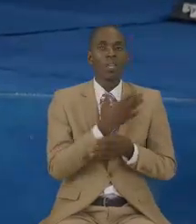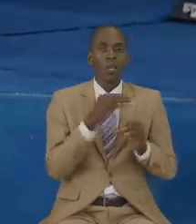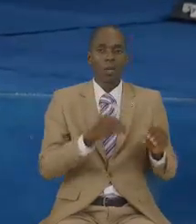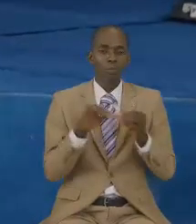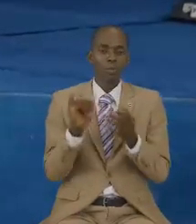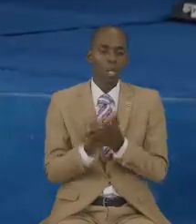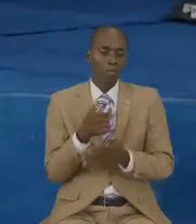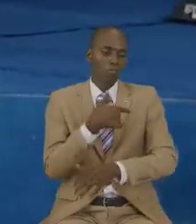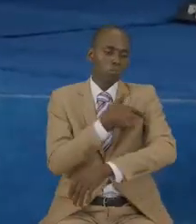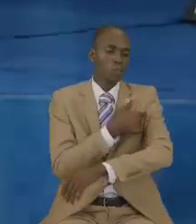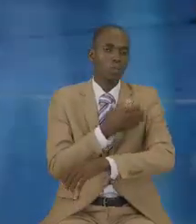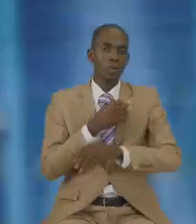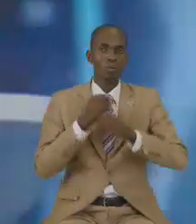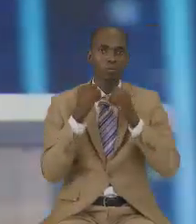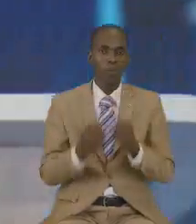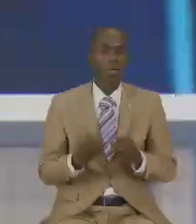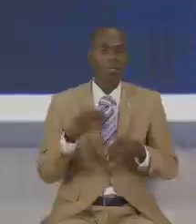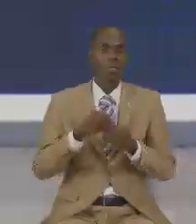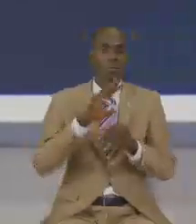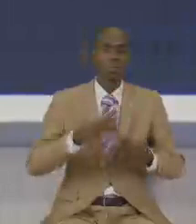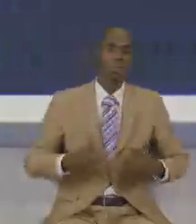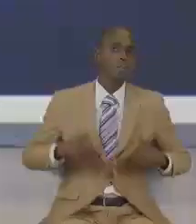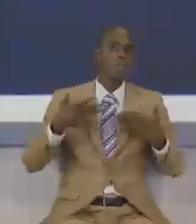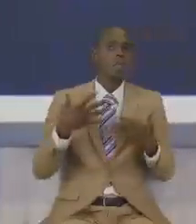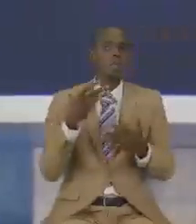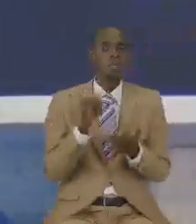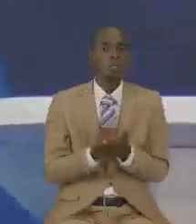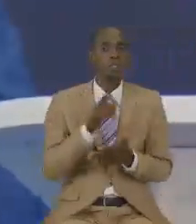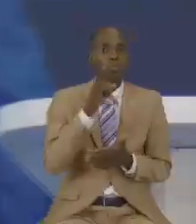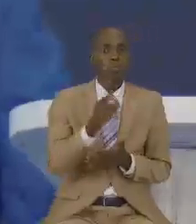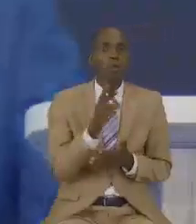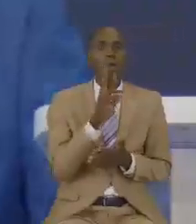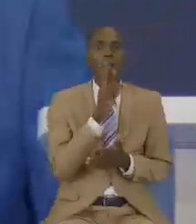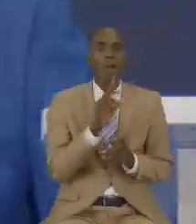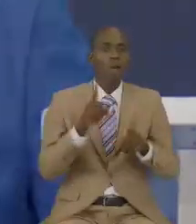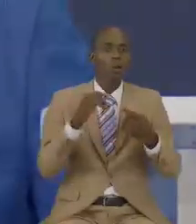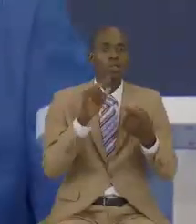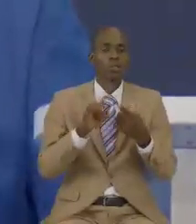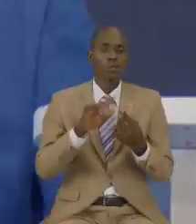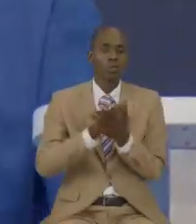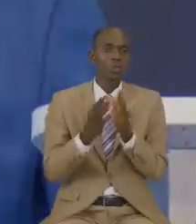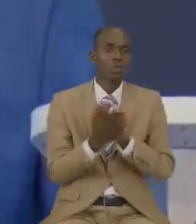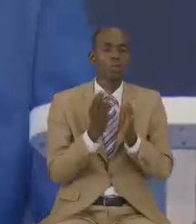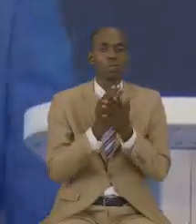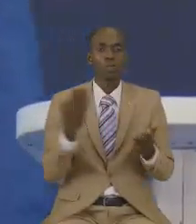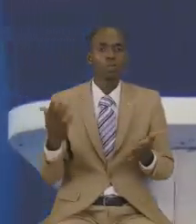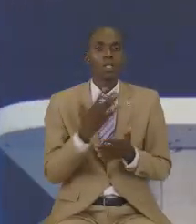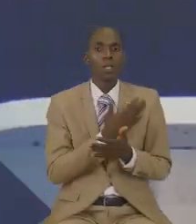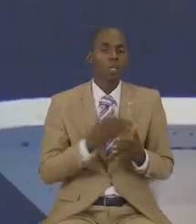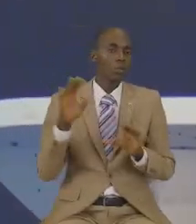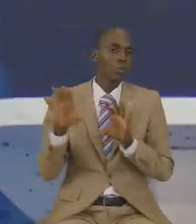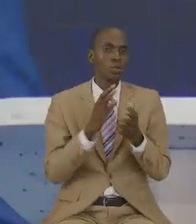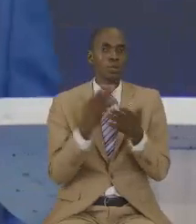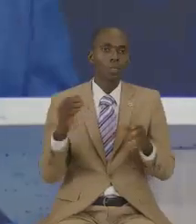injection in your heart, in your life, that you are going to be something, and going to do something